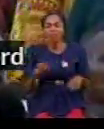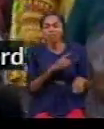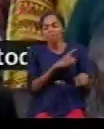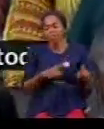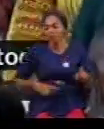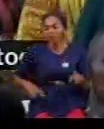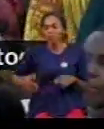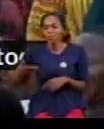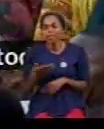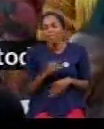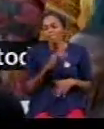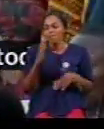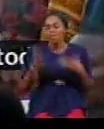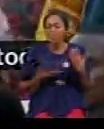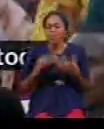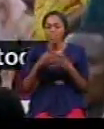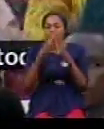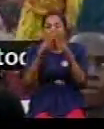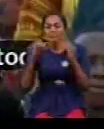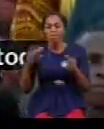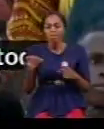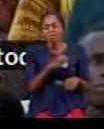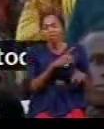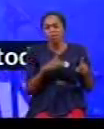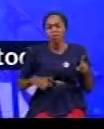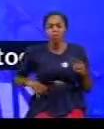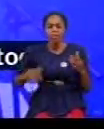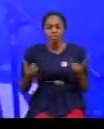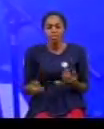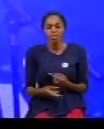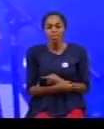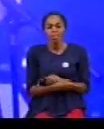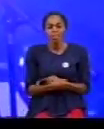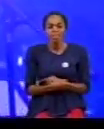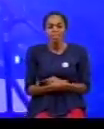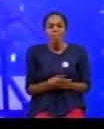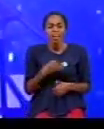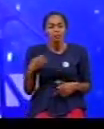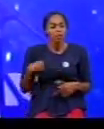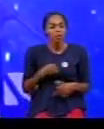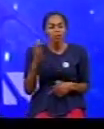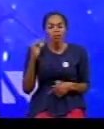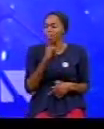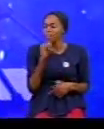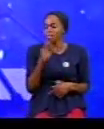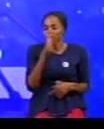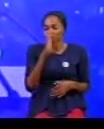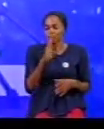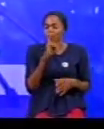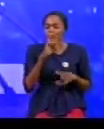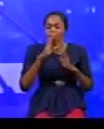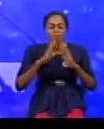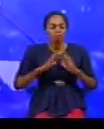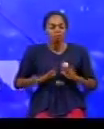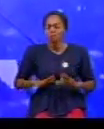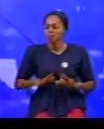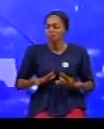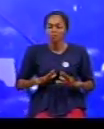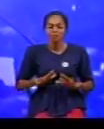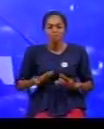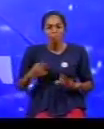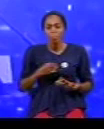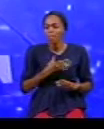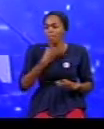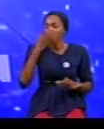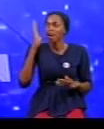of the Lord. There's joy in the house of the Lord today. And we won't be quiet, we